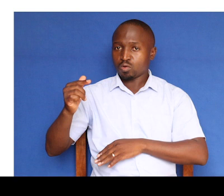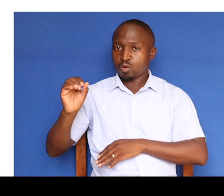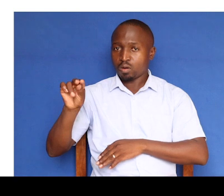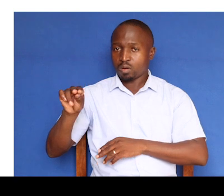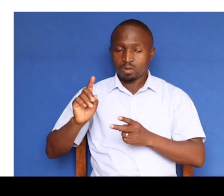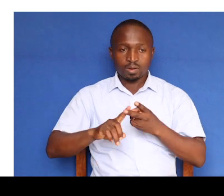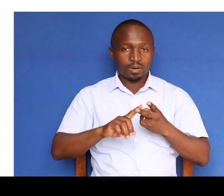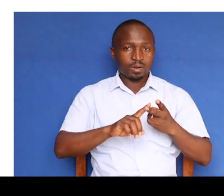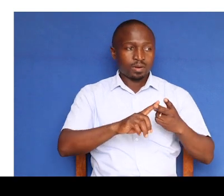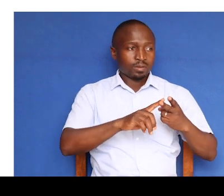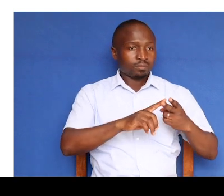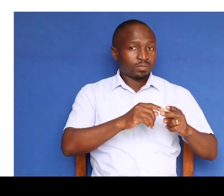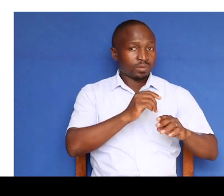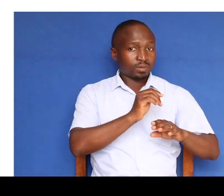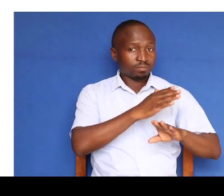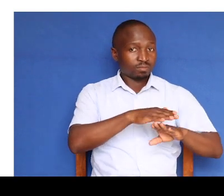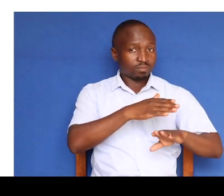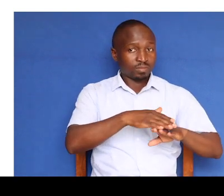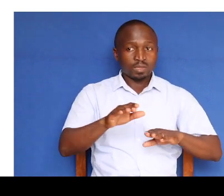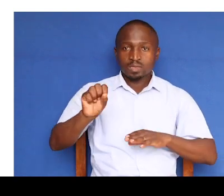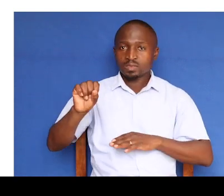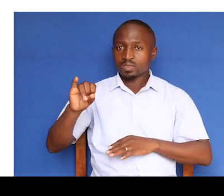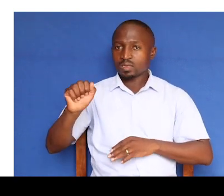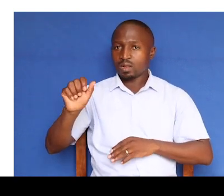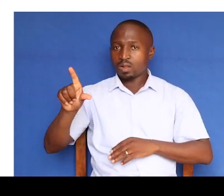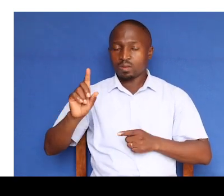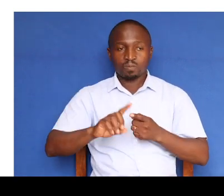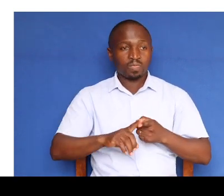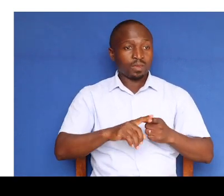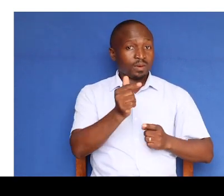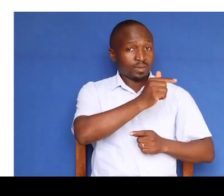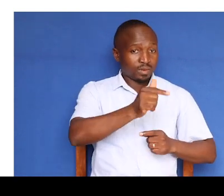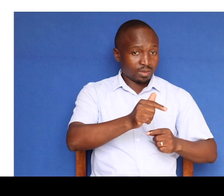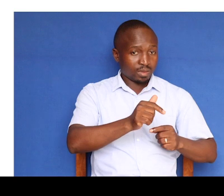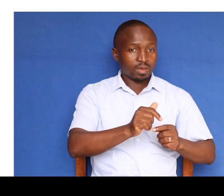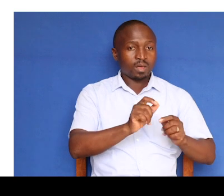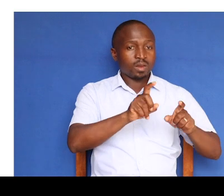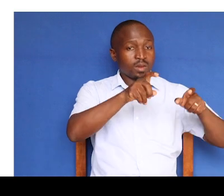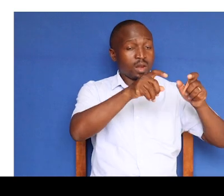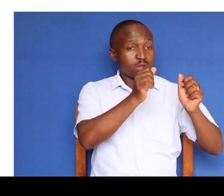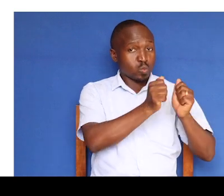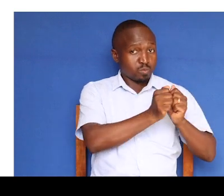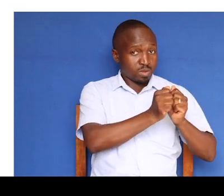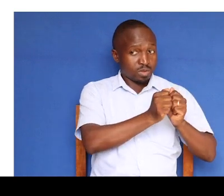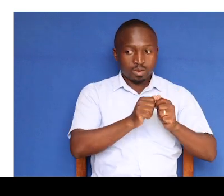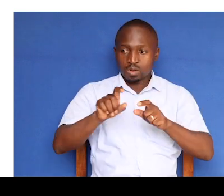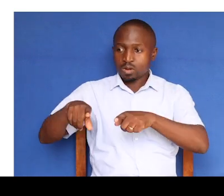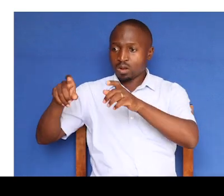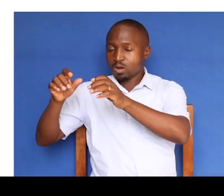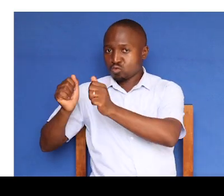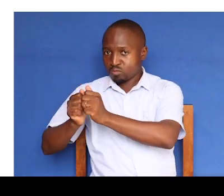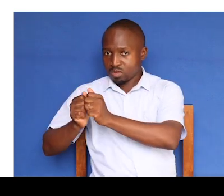cotton, 10 tons of sisal. Sudan produces 6 tons of cotton